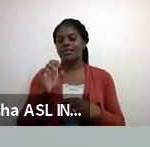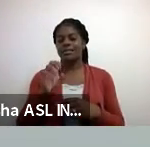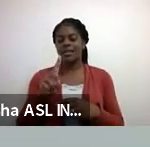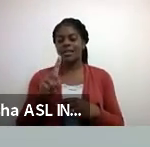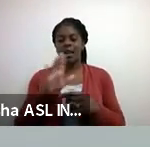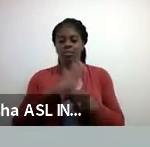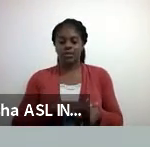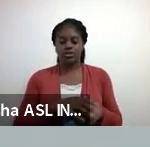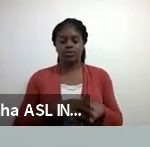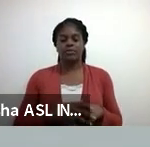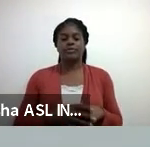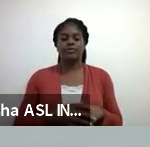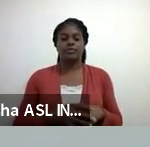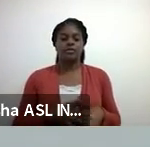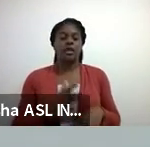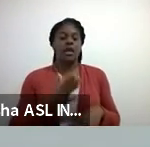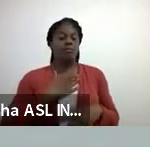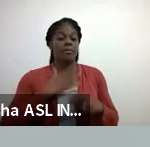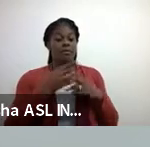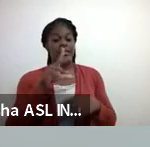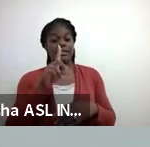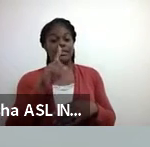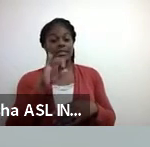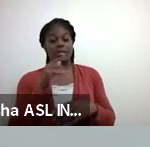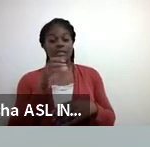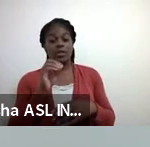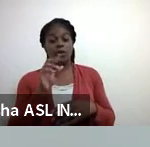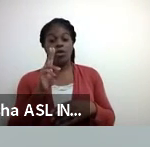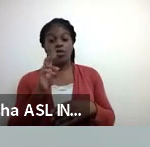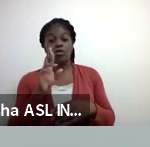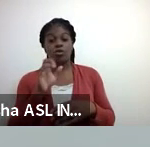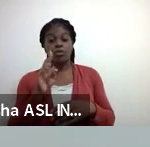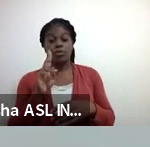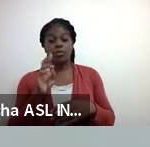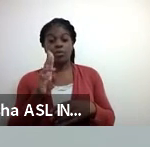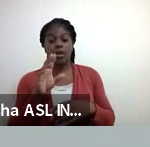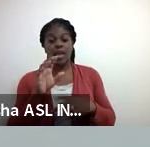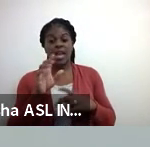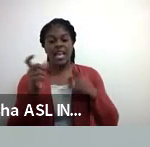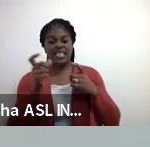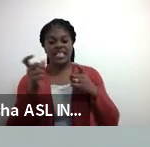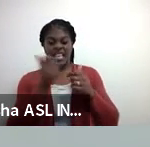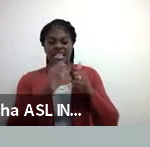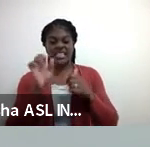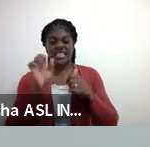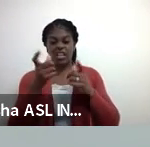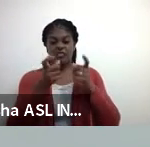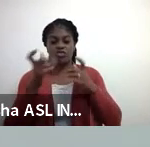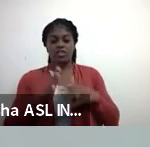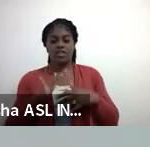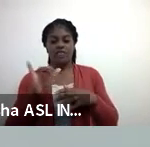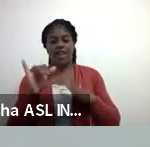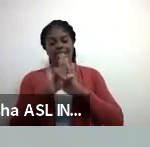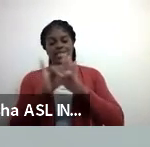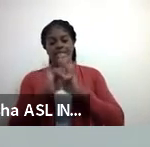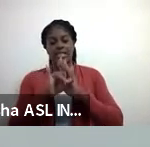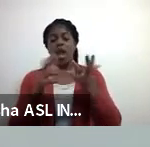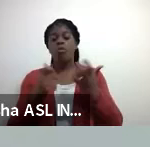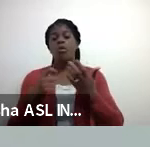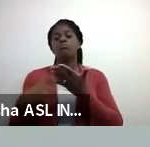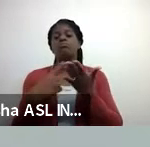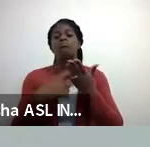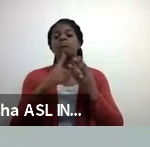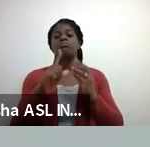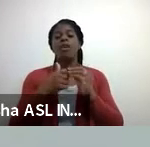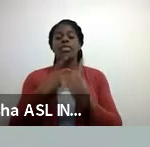My name is Diego Uriburu, Executive Director of Identity, and I want to talk about the impact